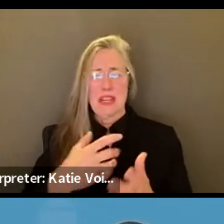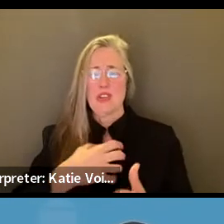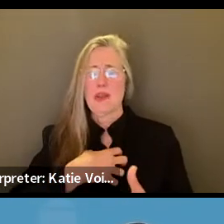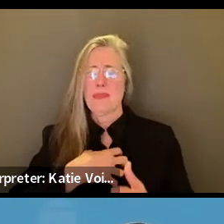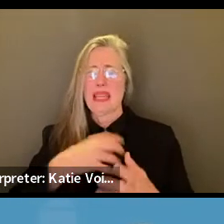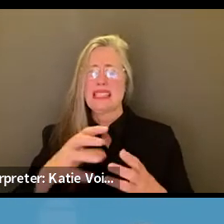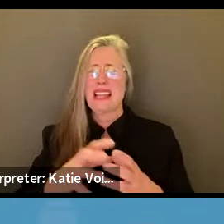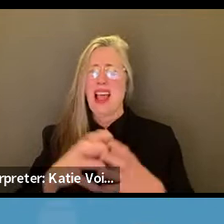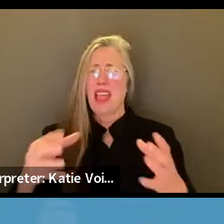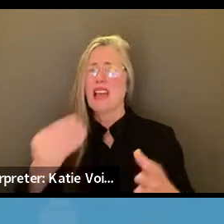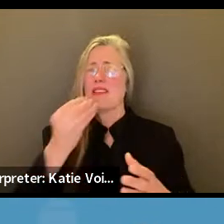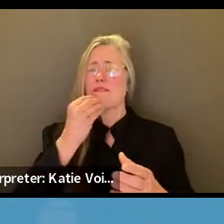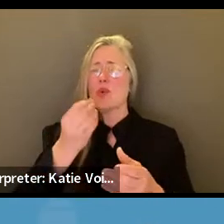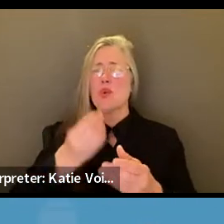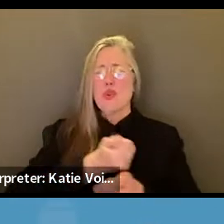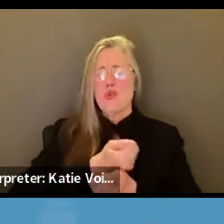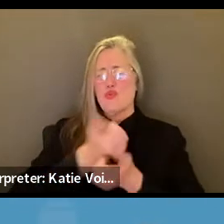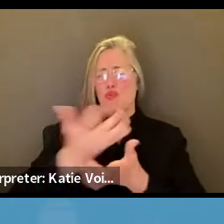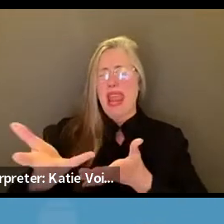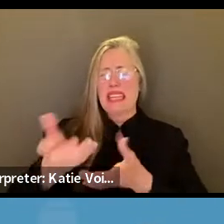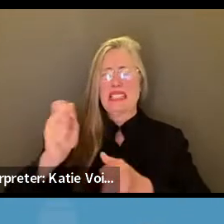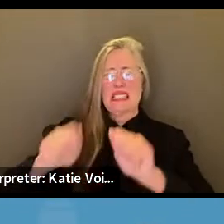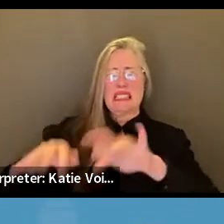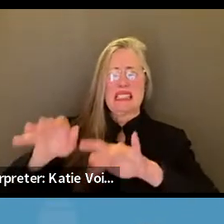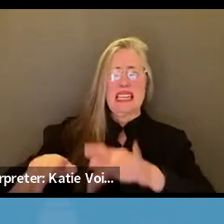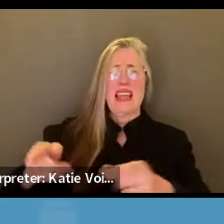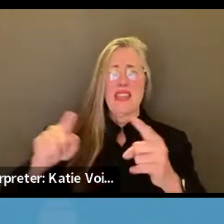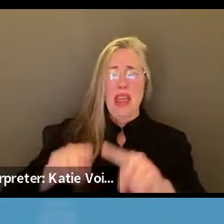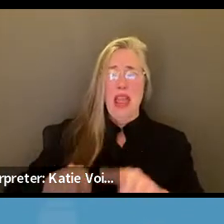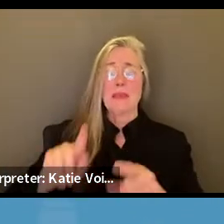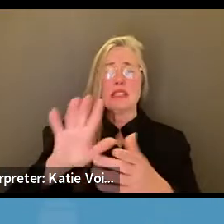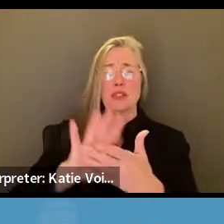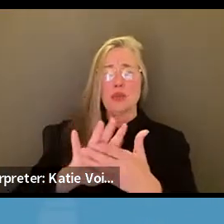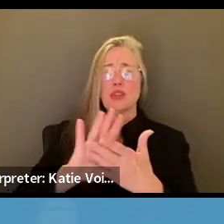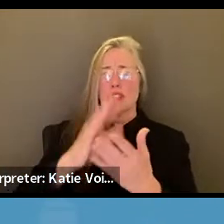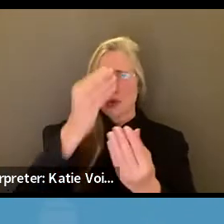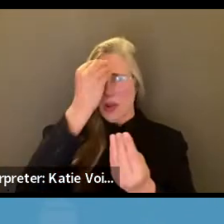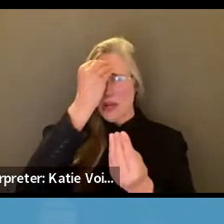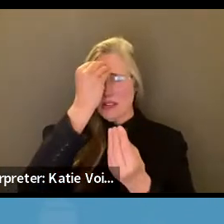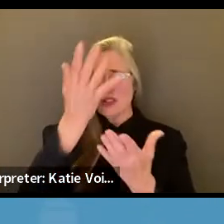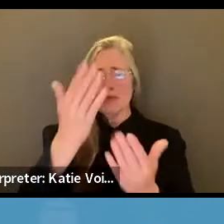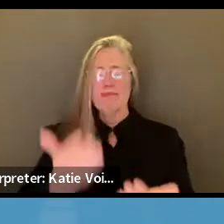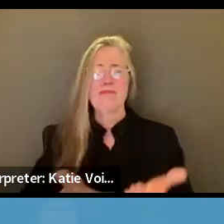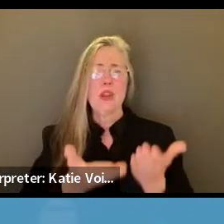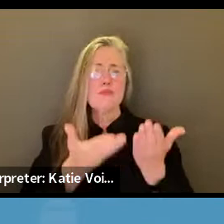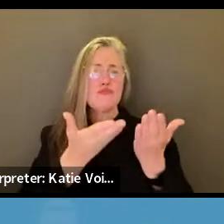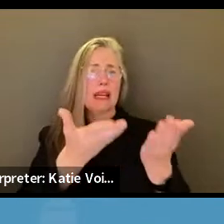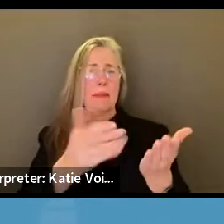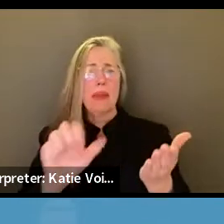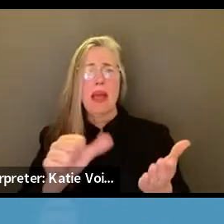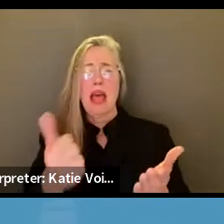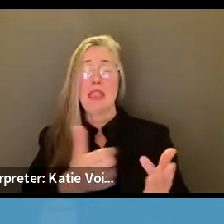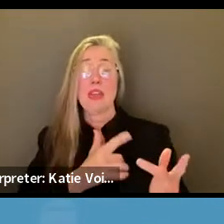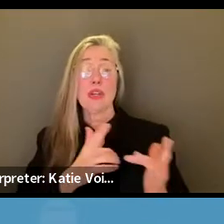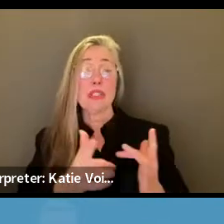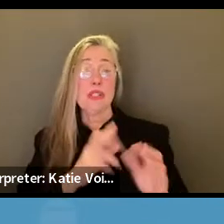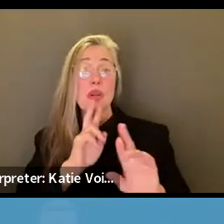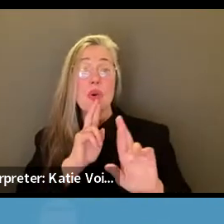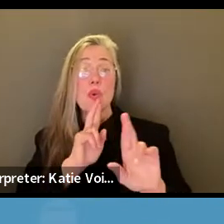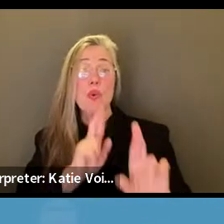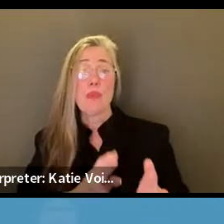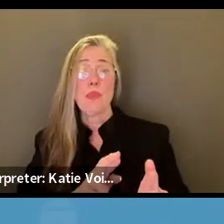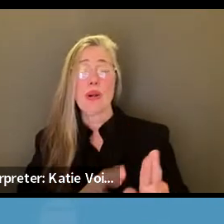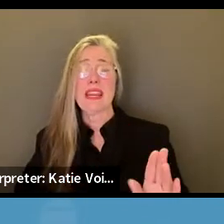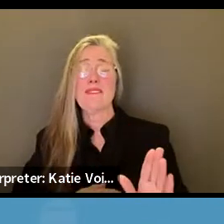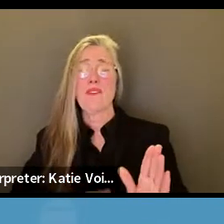waste that's been happening at our school campuses as well, just something to bring up. And another concern is reporting harassment or bullying that